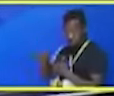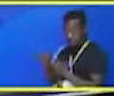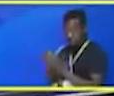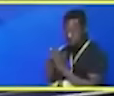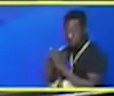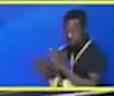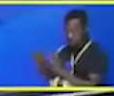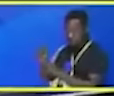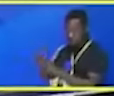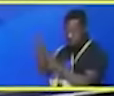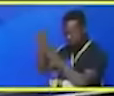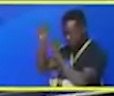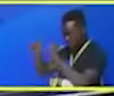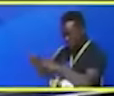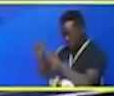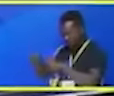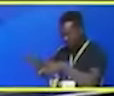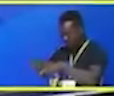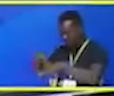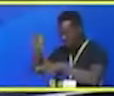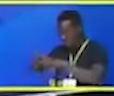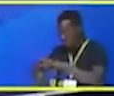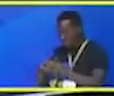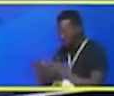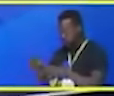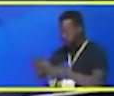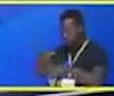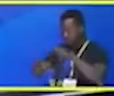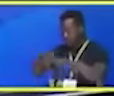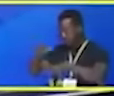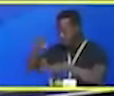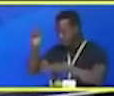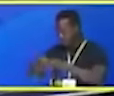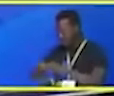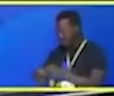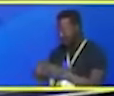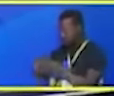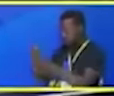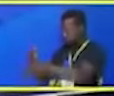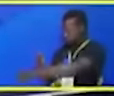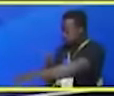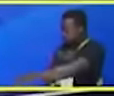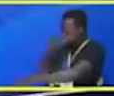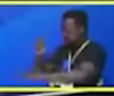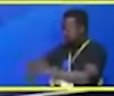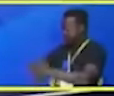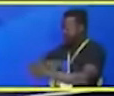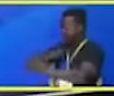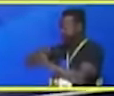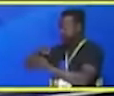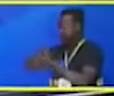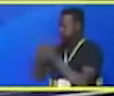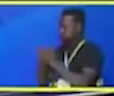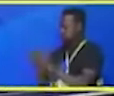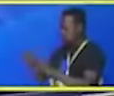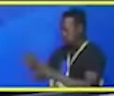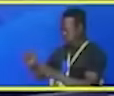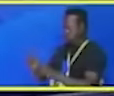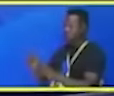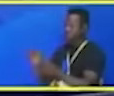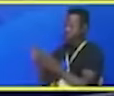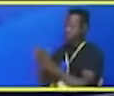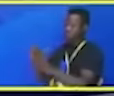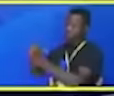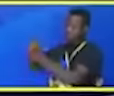your capacity to move, your capacity to make progress is limited, you will still be a victim.